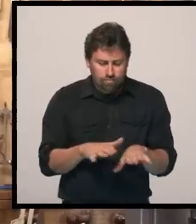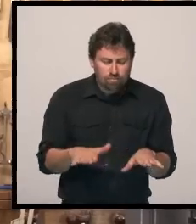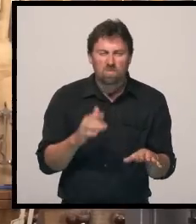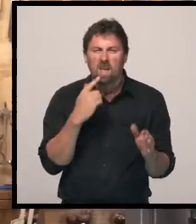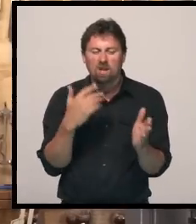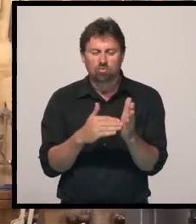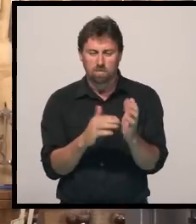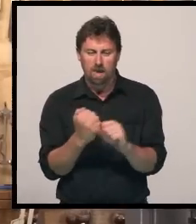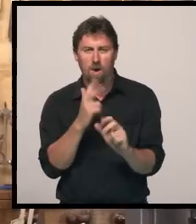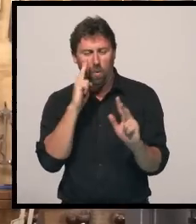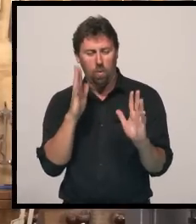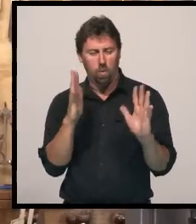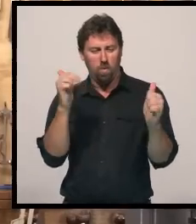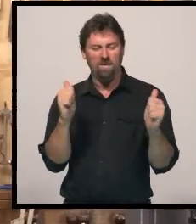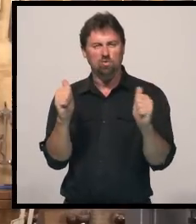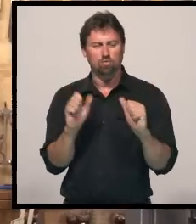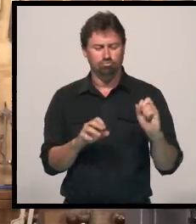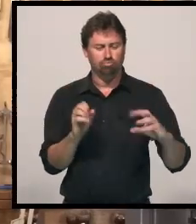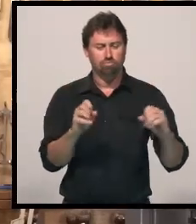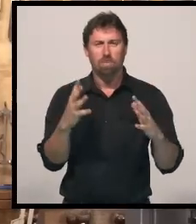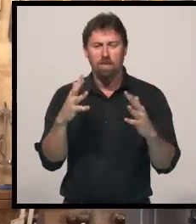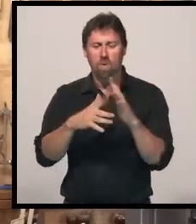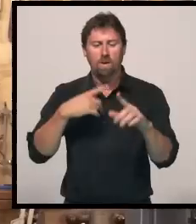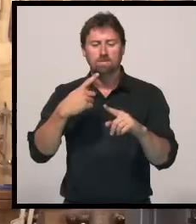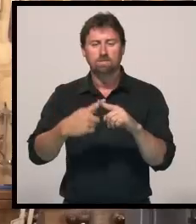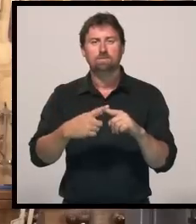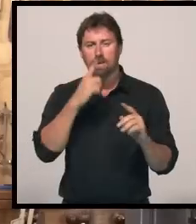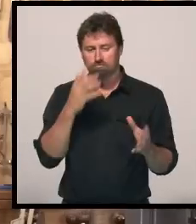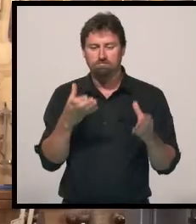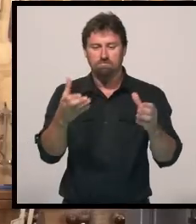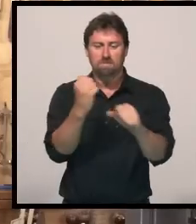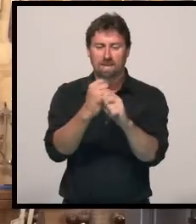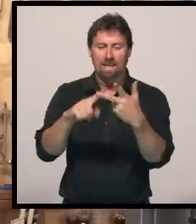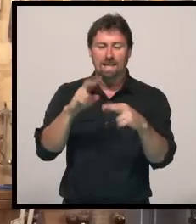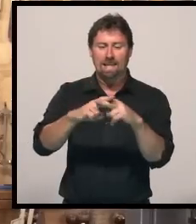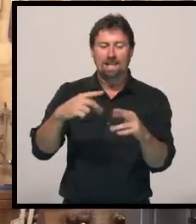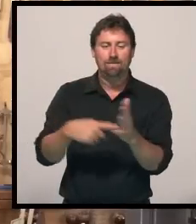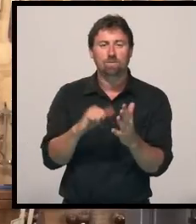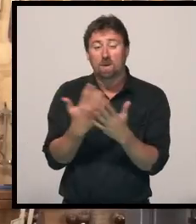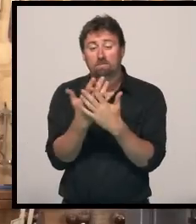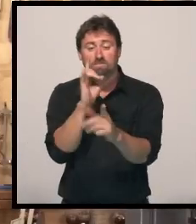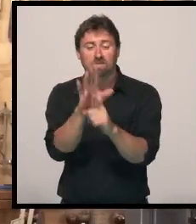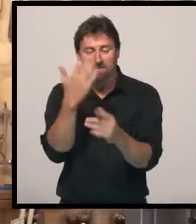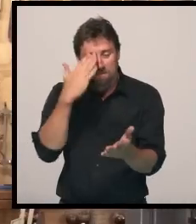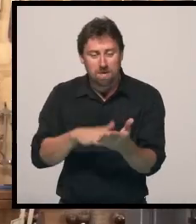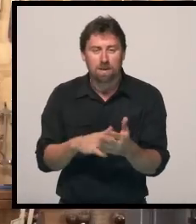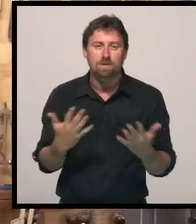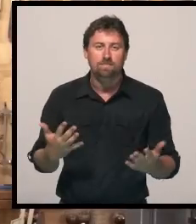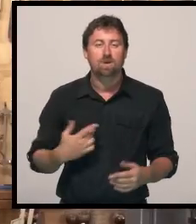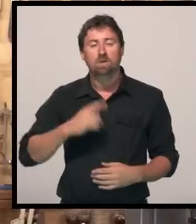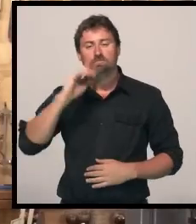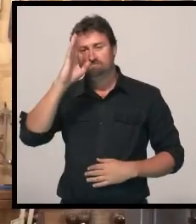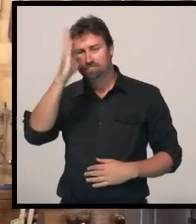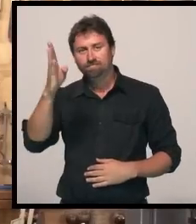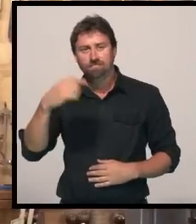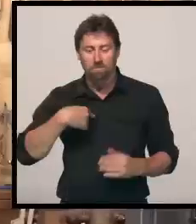it, and we'll wax it, and it'll be ready to give as a beautiful gift or to keep as a keepsake for yourself. So once more, it's Steve saying, pulling the